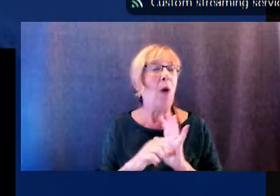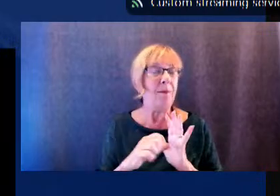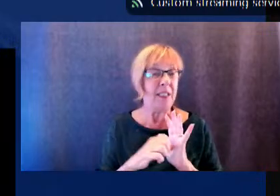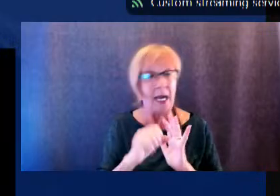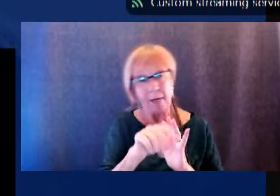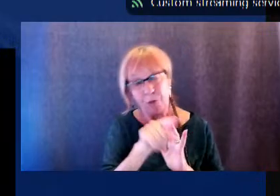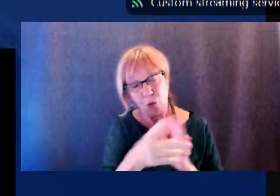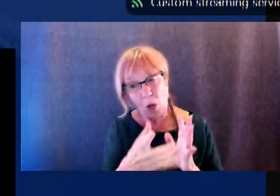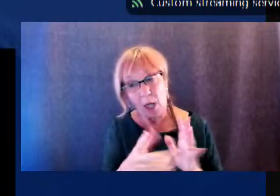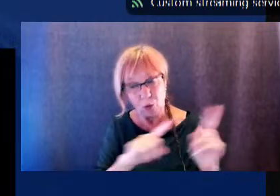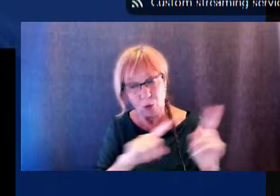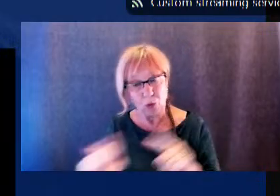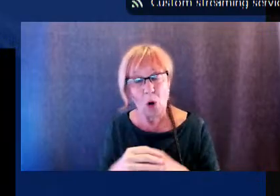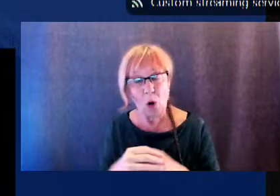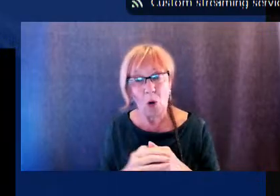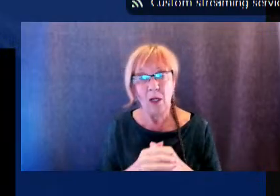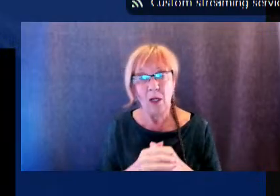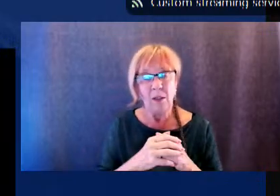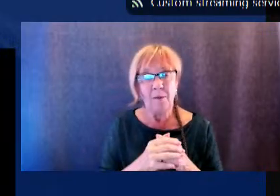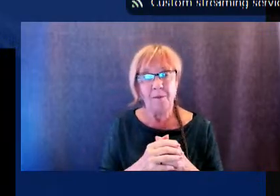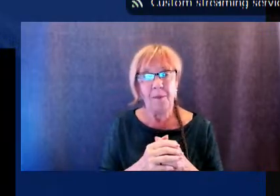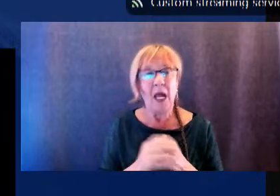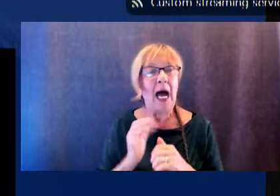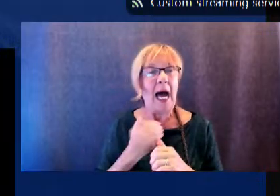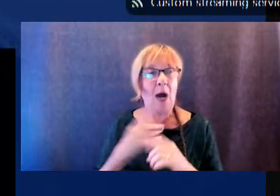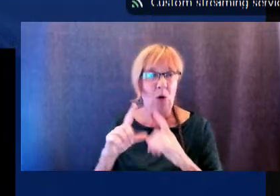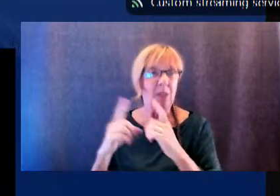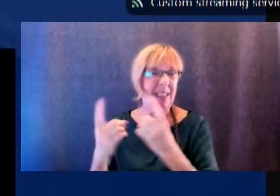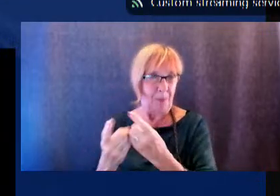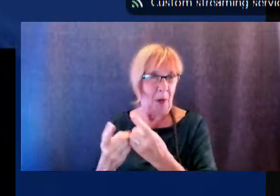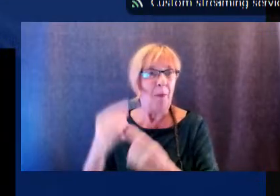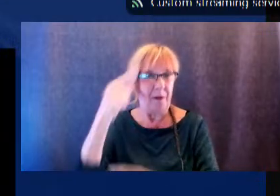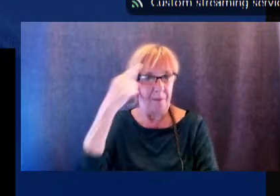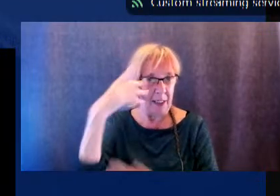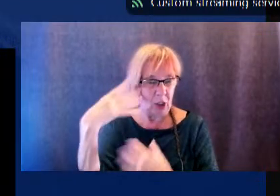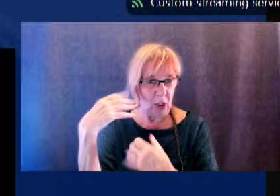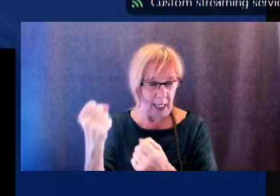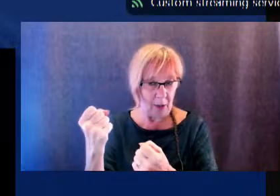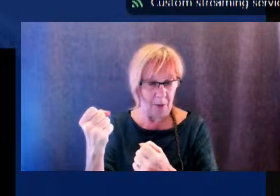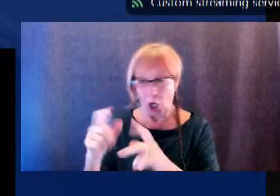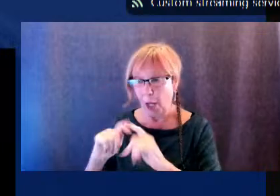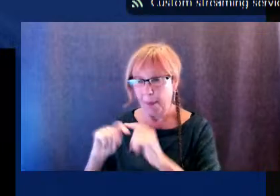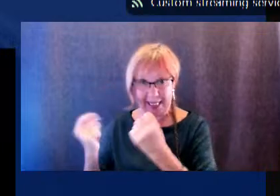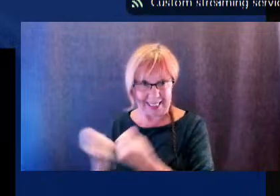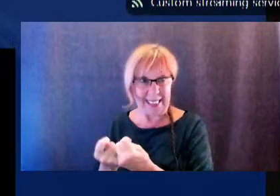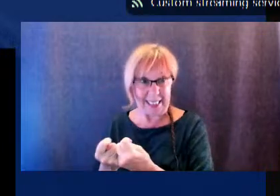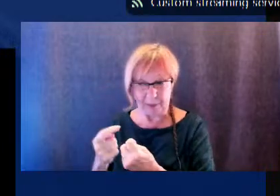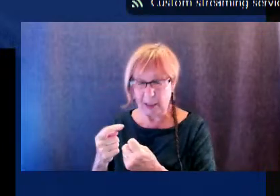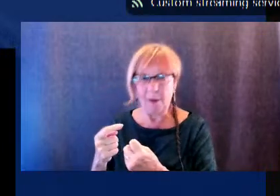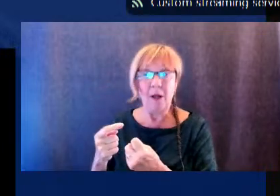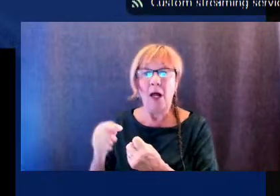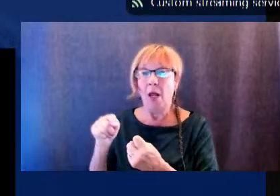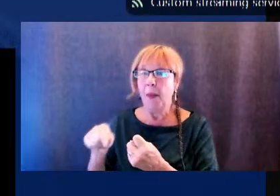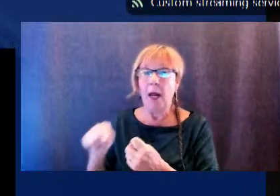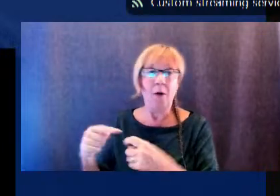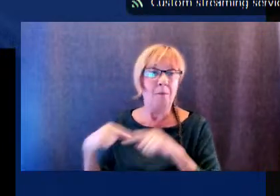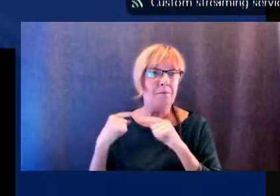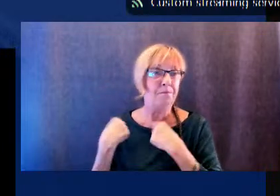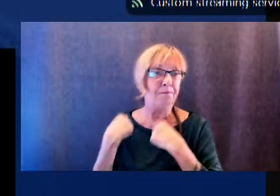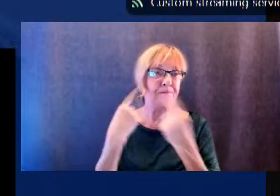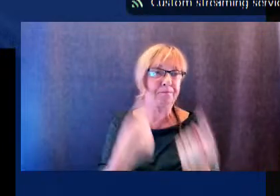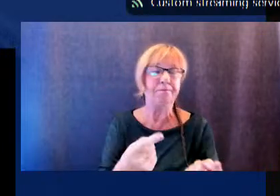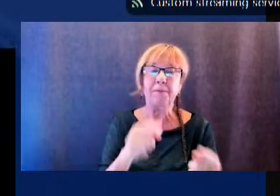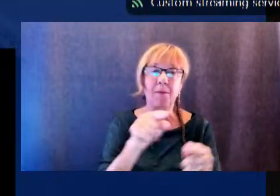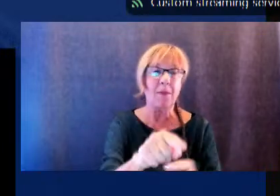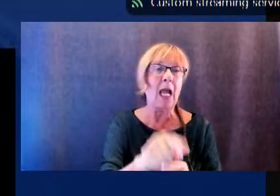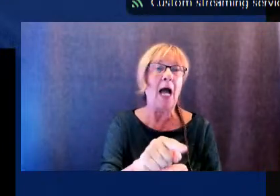attending. As I mentioned, our Department of Mental Health teams were deployed to the impacted communities in Altadena